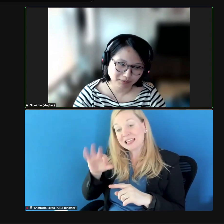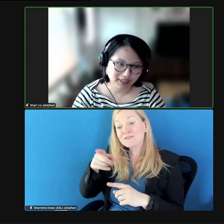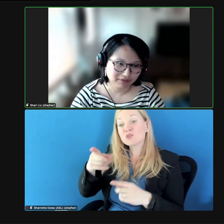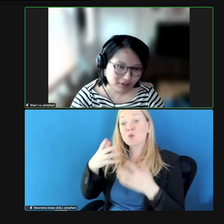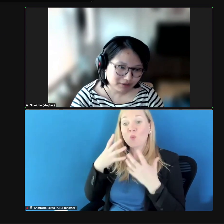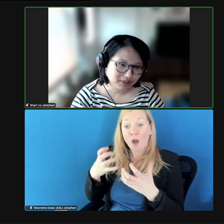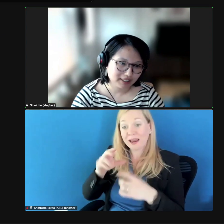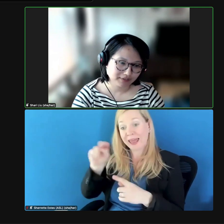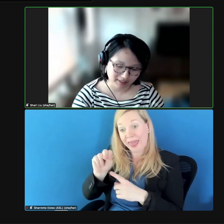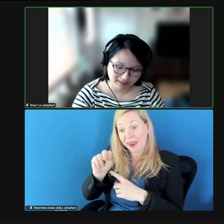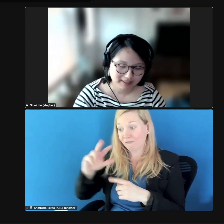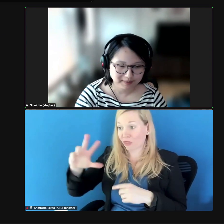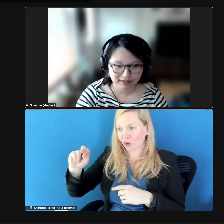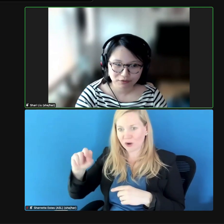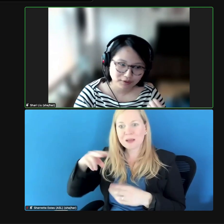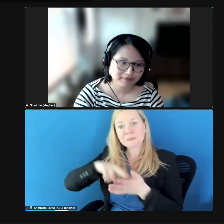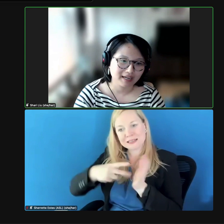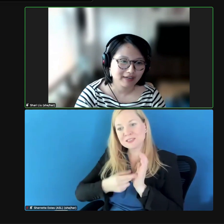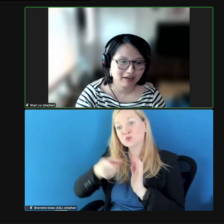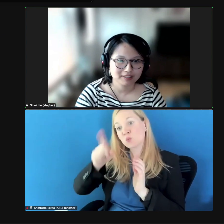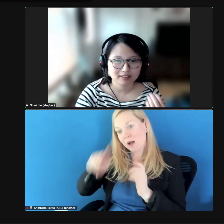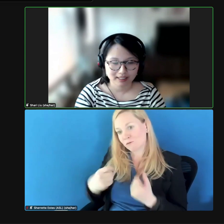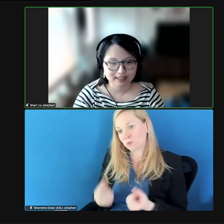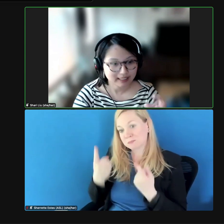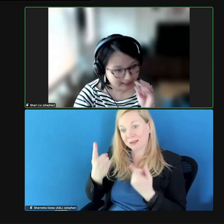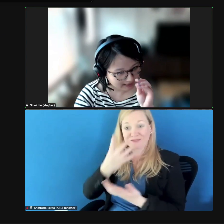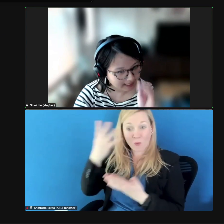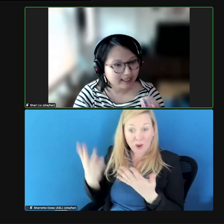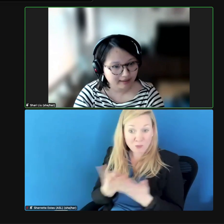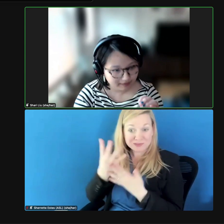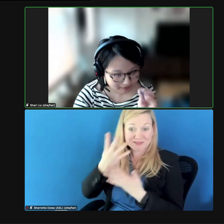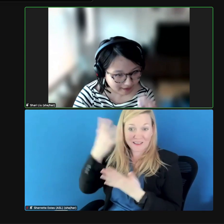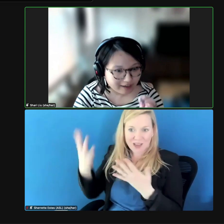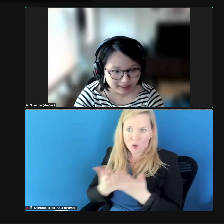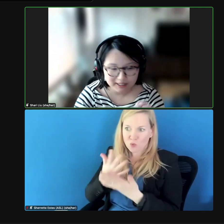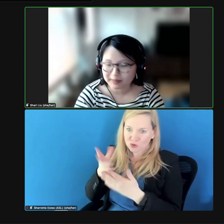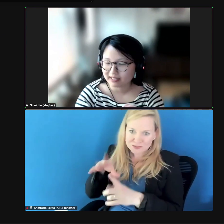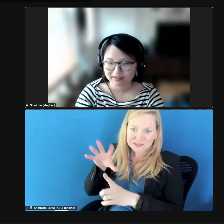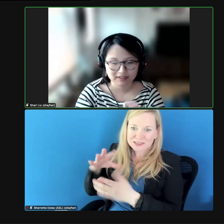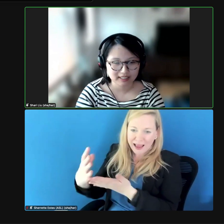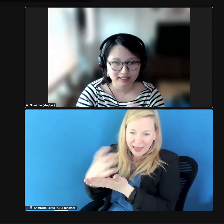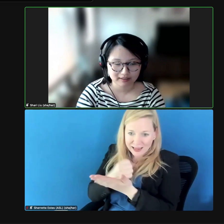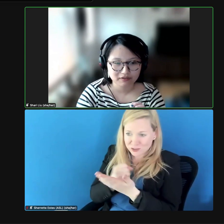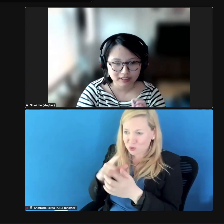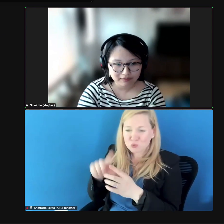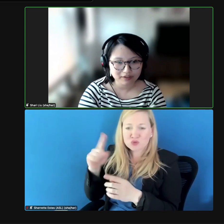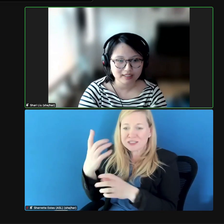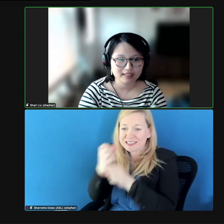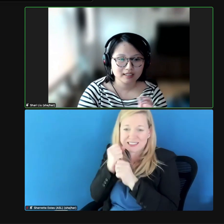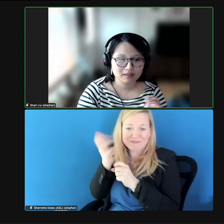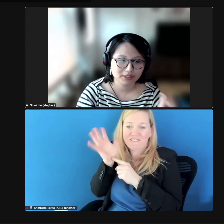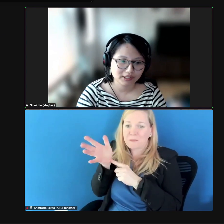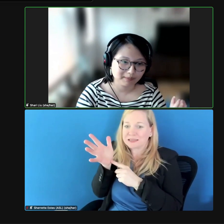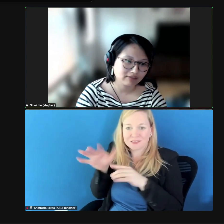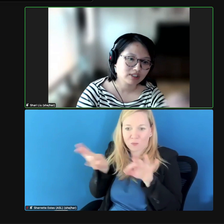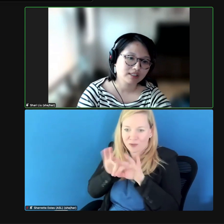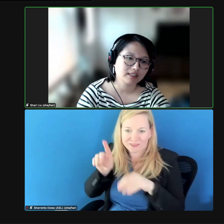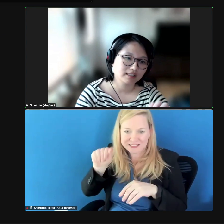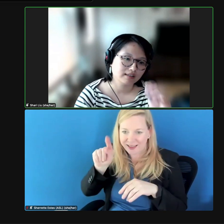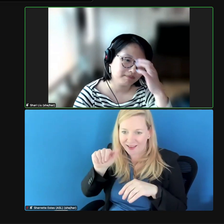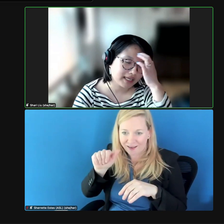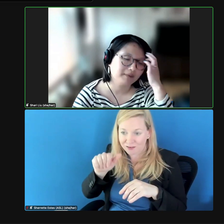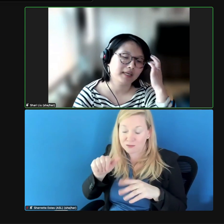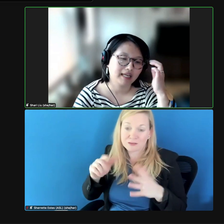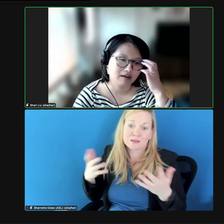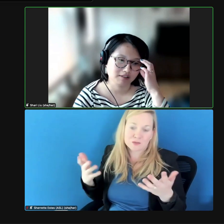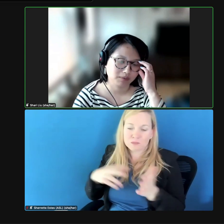30, what you have to do is you have to spend 4 to 5 hours getting the 5 minutes of behavioral data for infants, which amounts